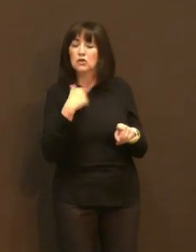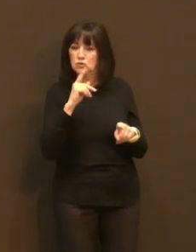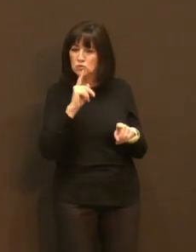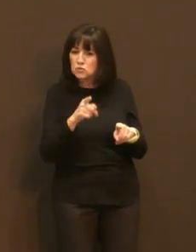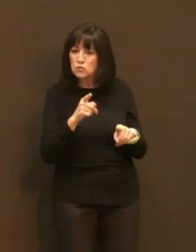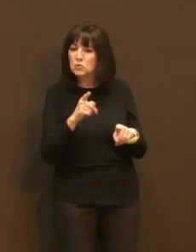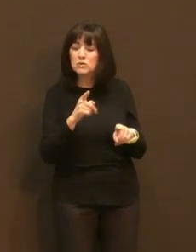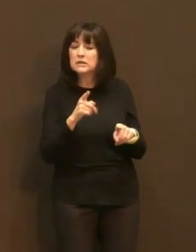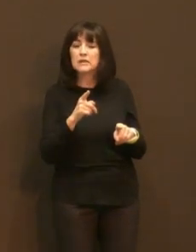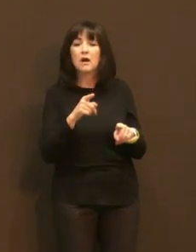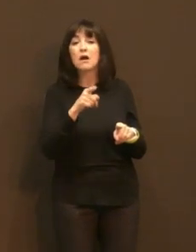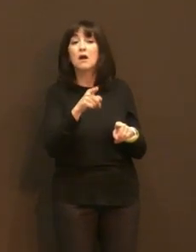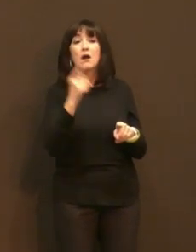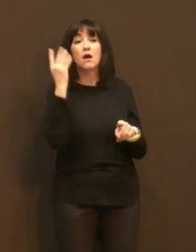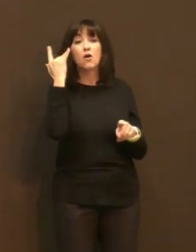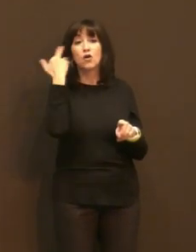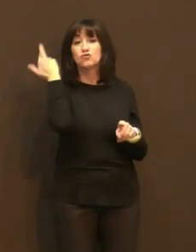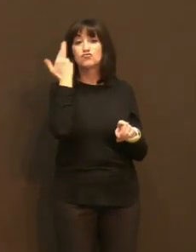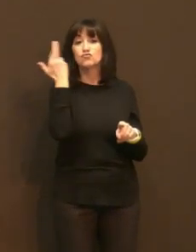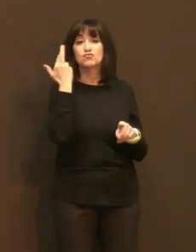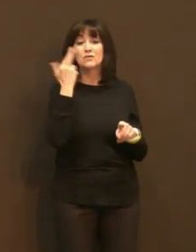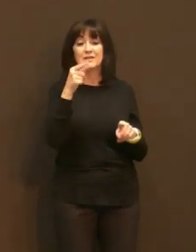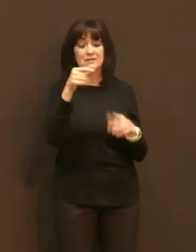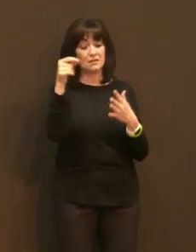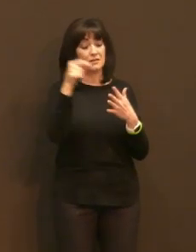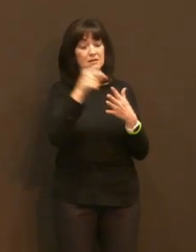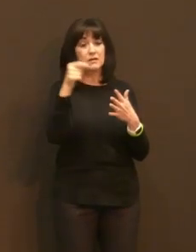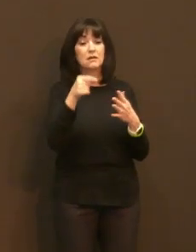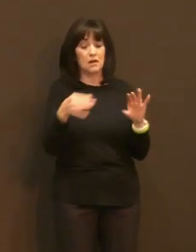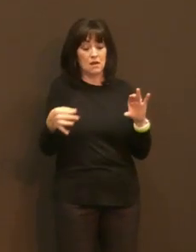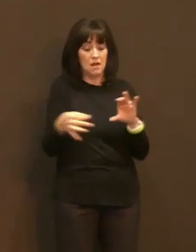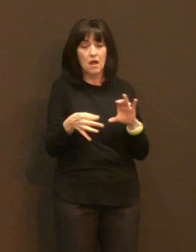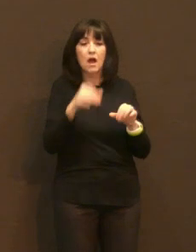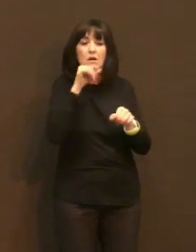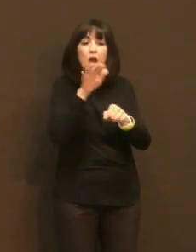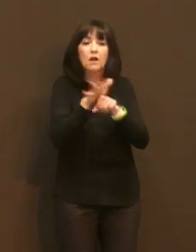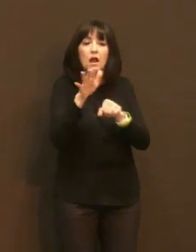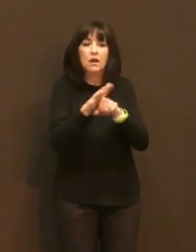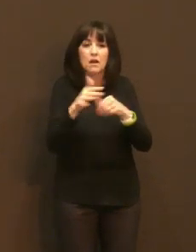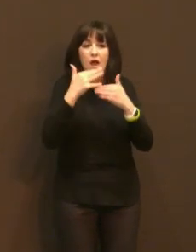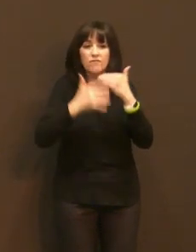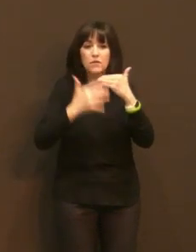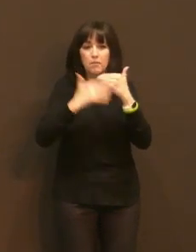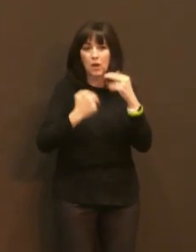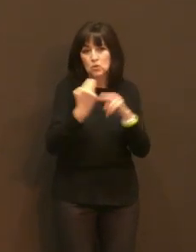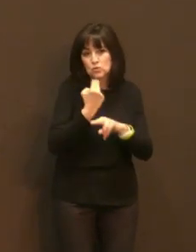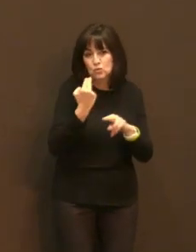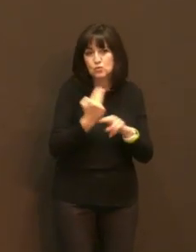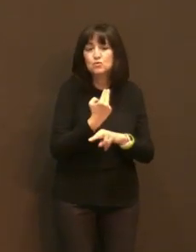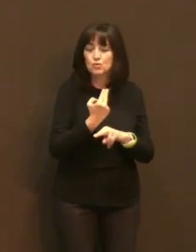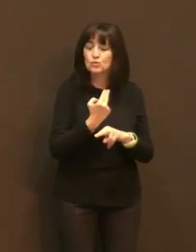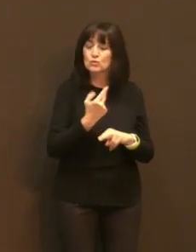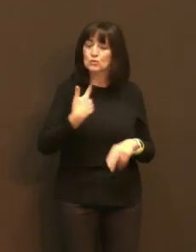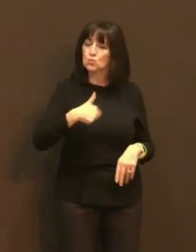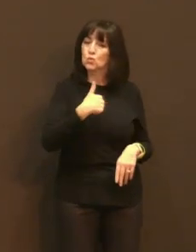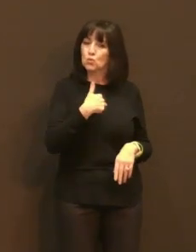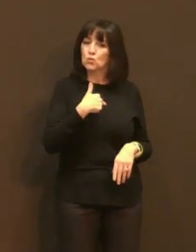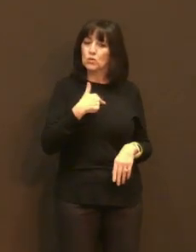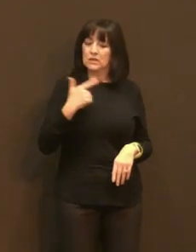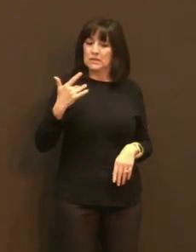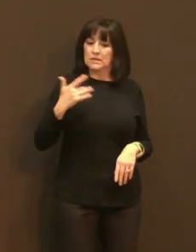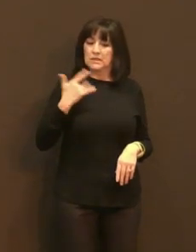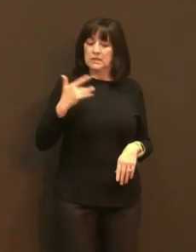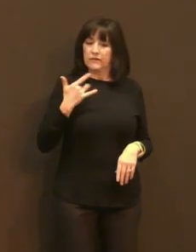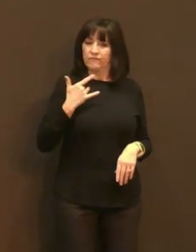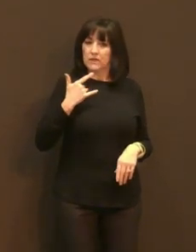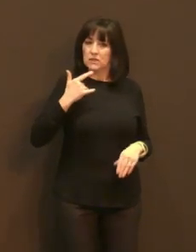how to avoid the false negatives, but we're very cautious and conscientious of the fact that false negatives can occur, and